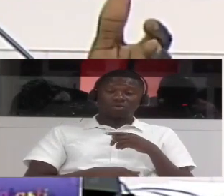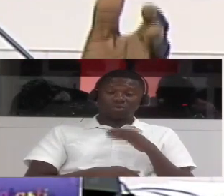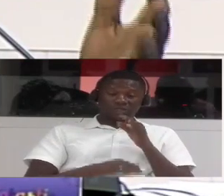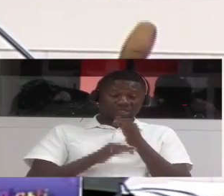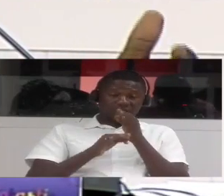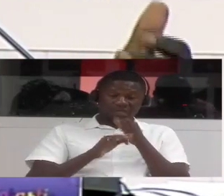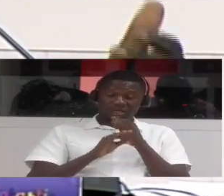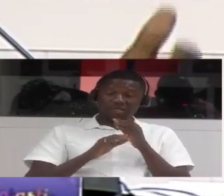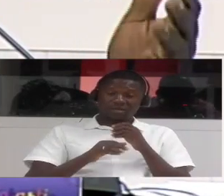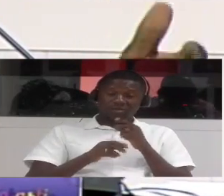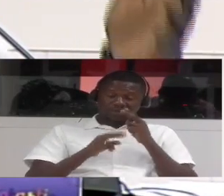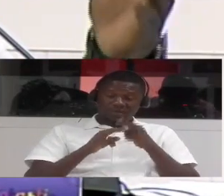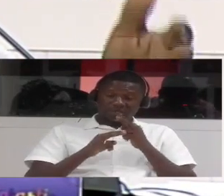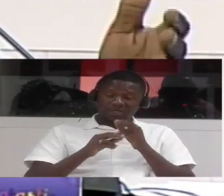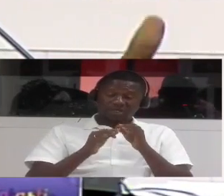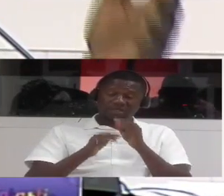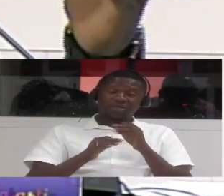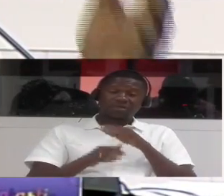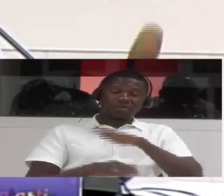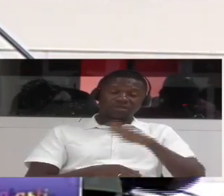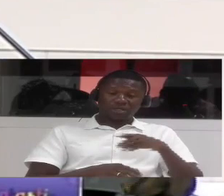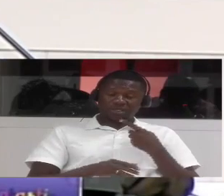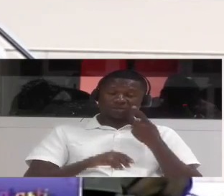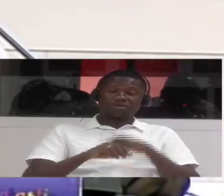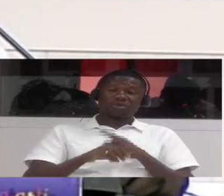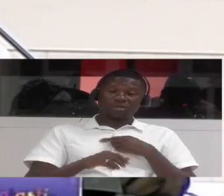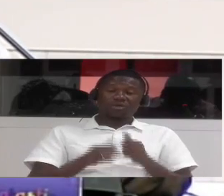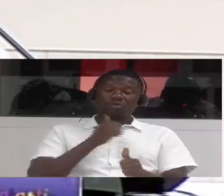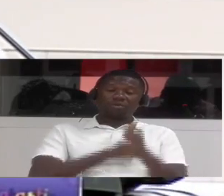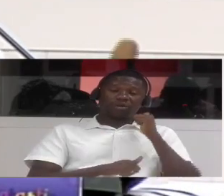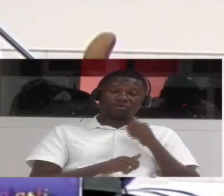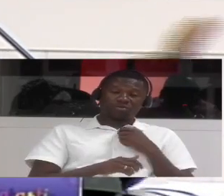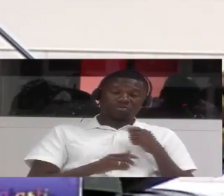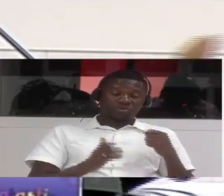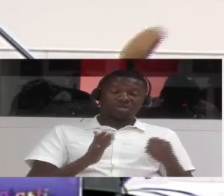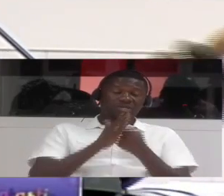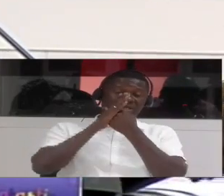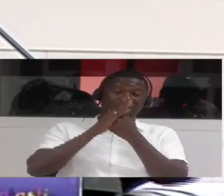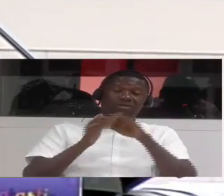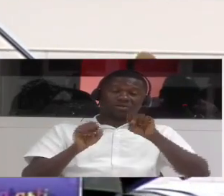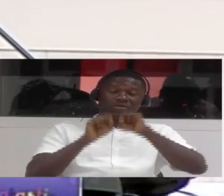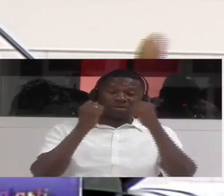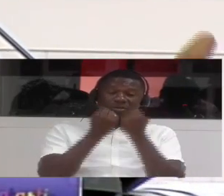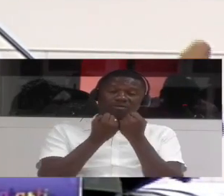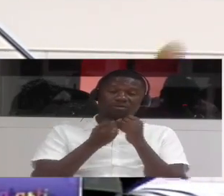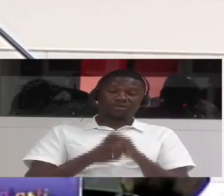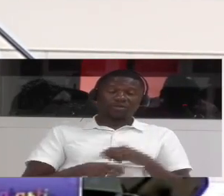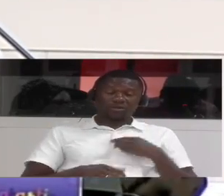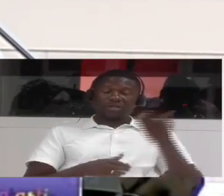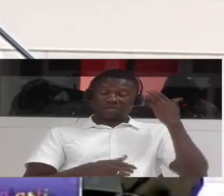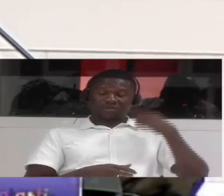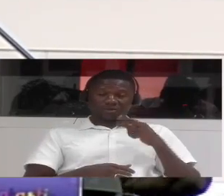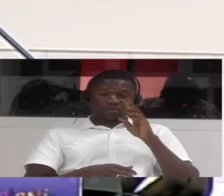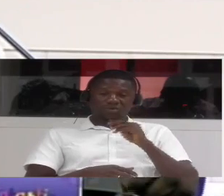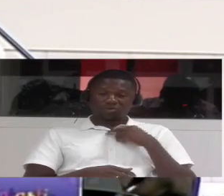this point, at some point they come back to haunt society. I was recently doing some work with a